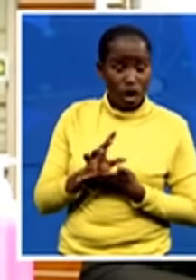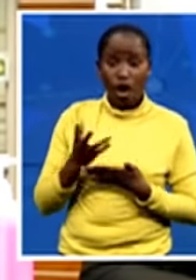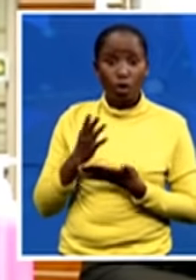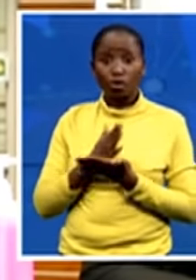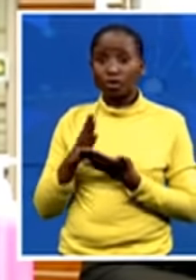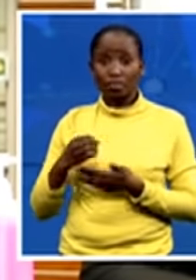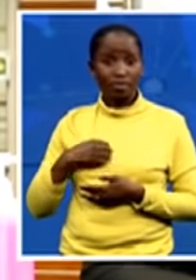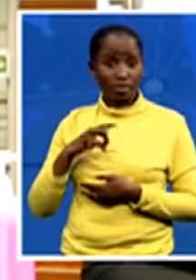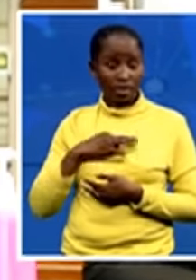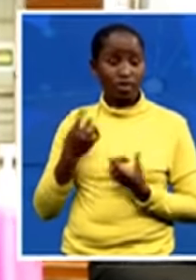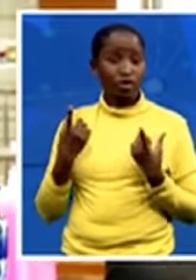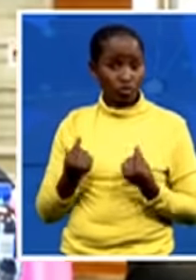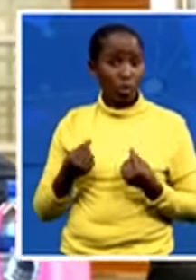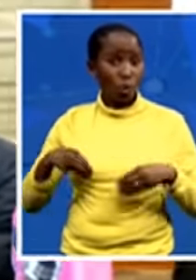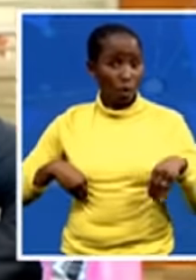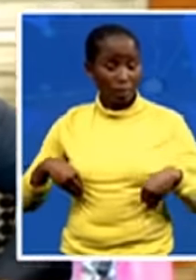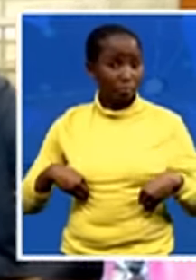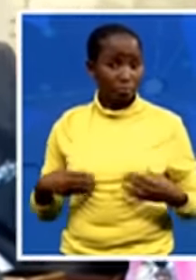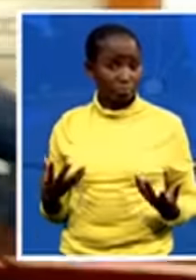tangible measures are in place?